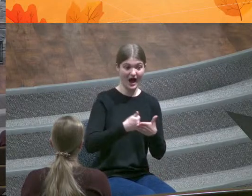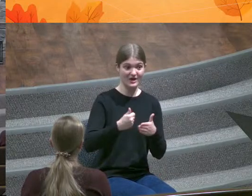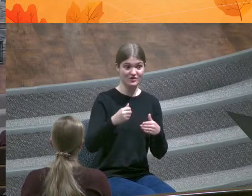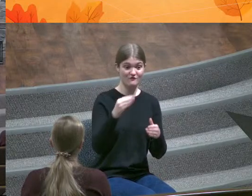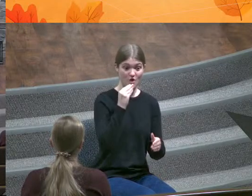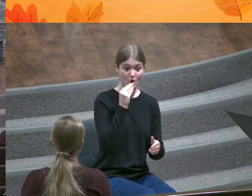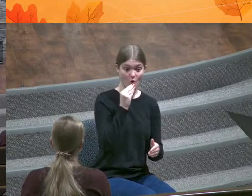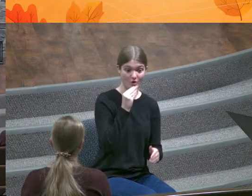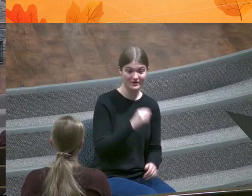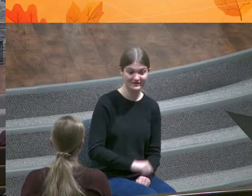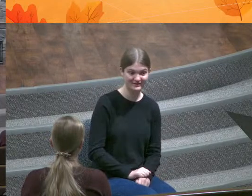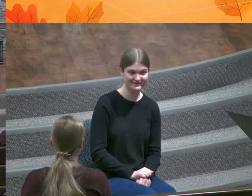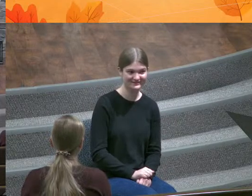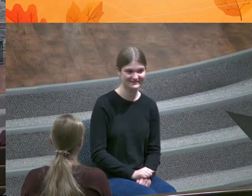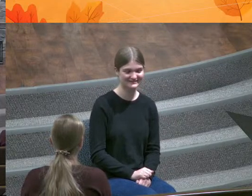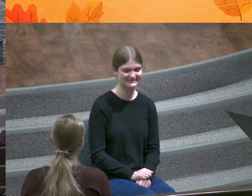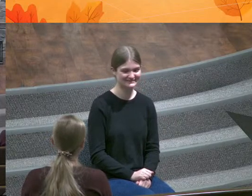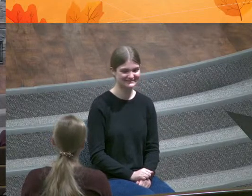food.